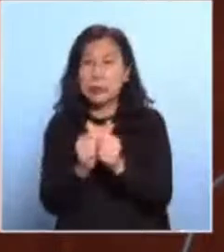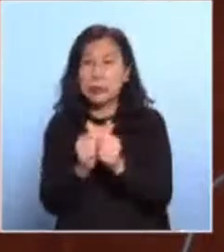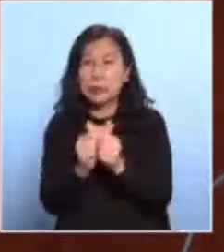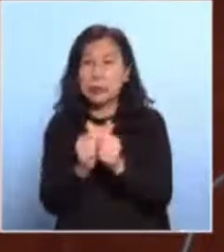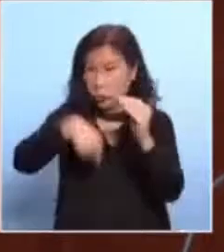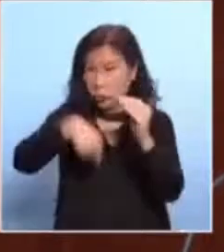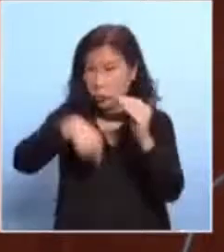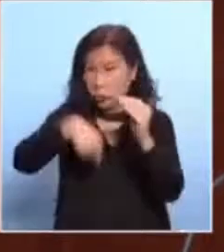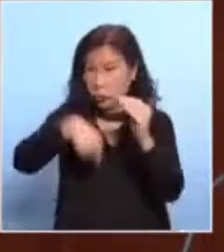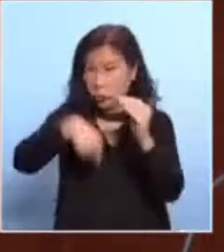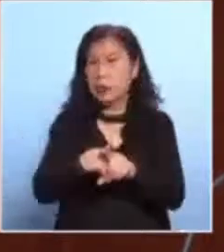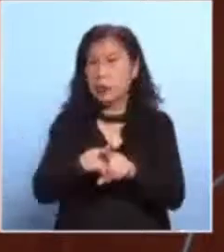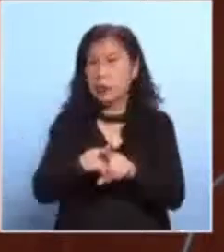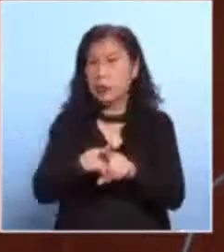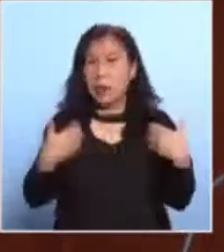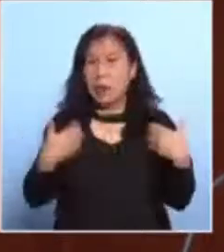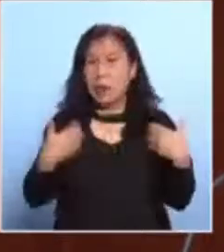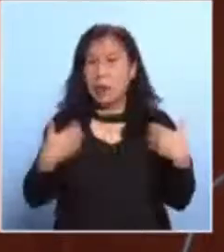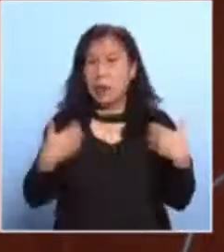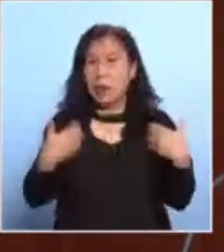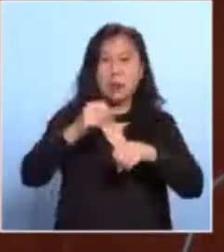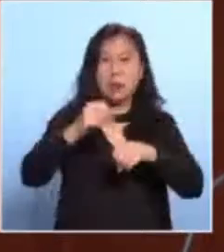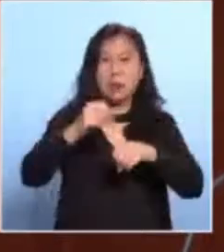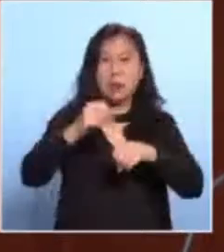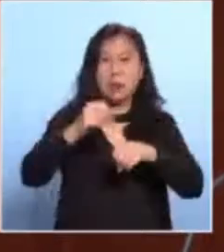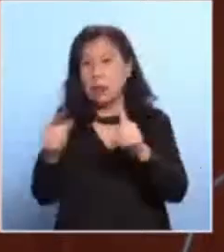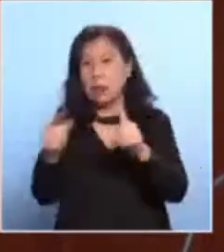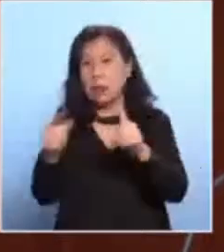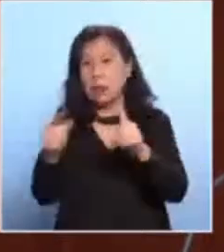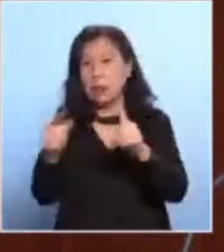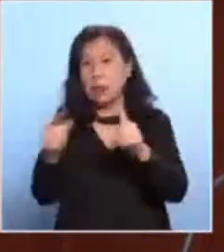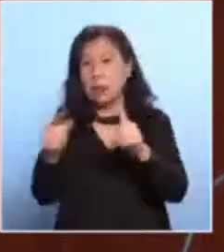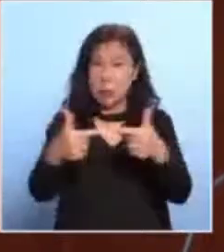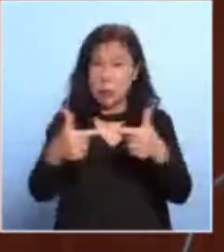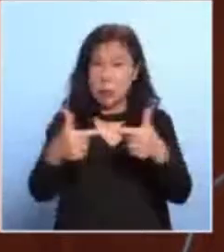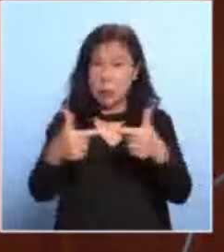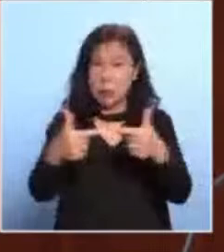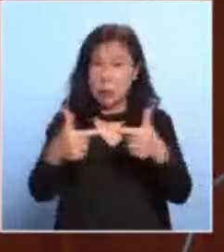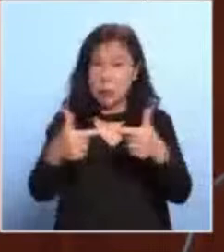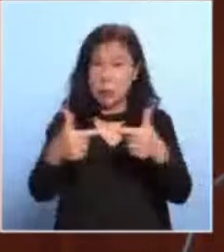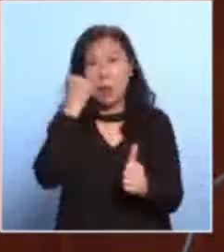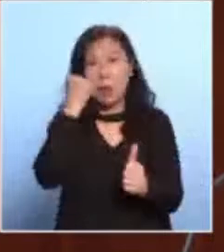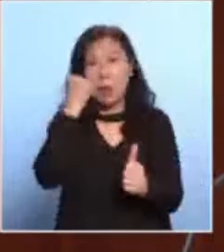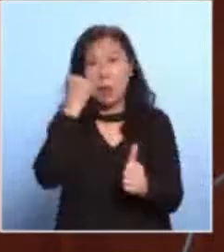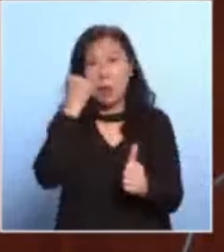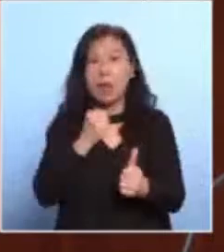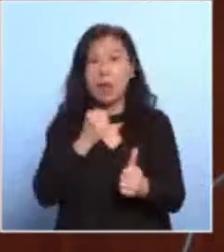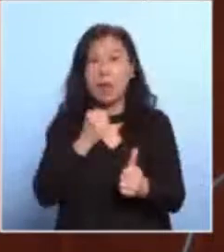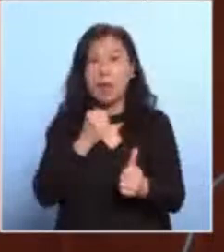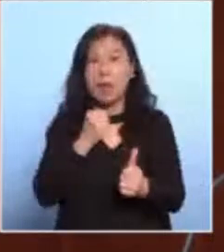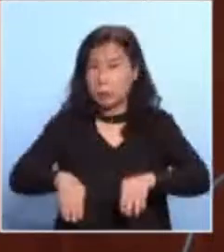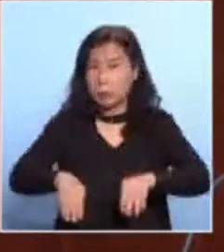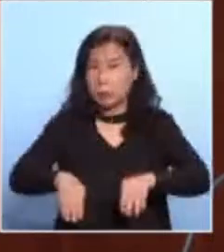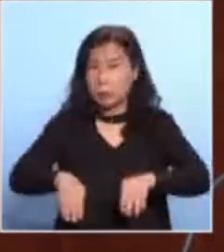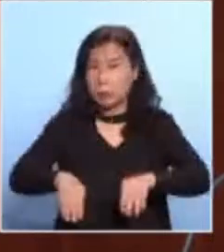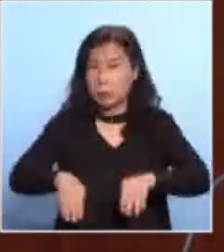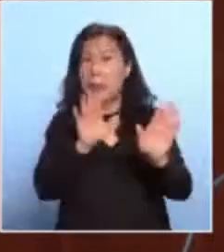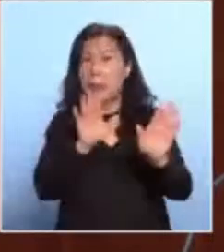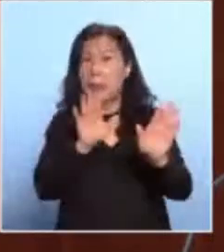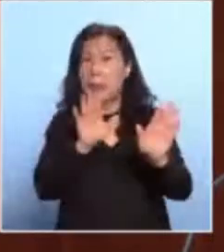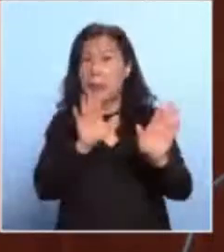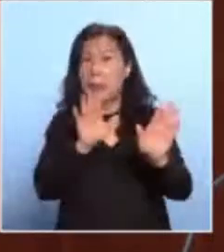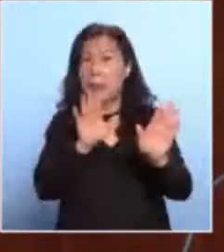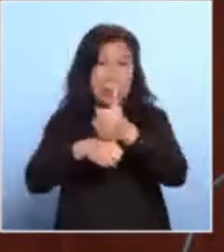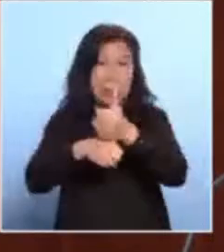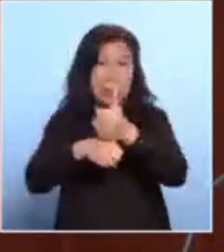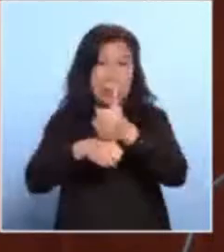use. Eligible elderly and rehabilitation service units can procure suitable technology products for